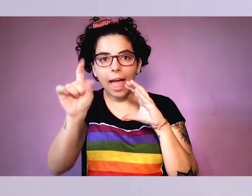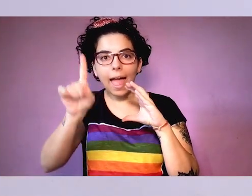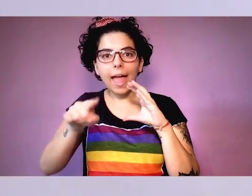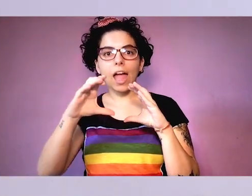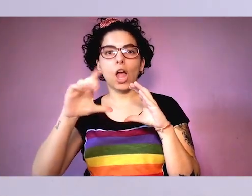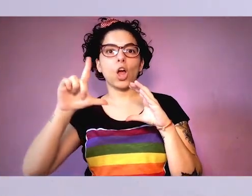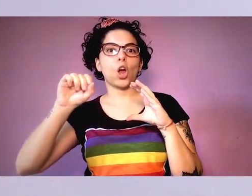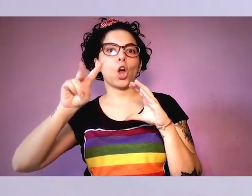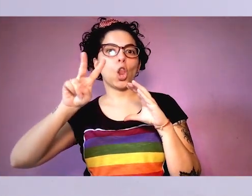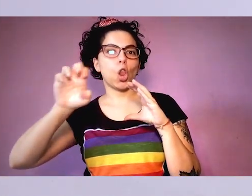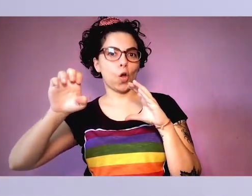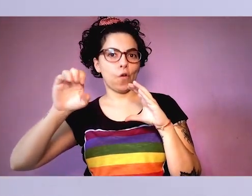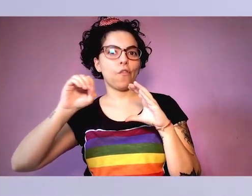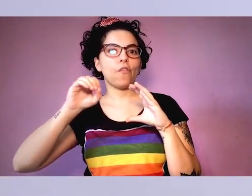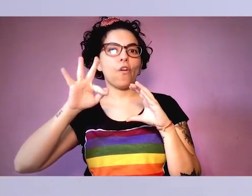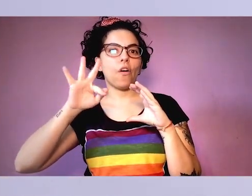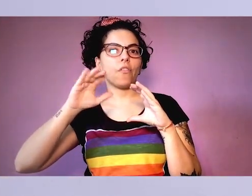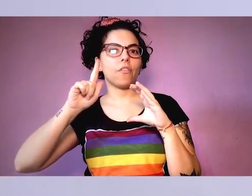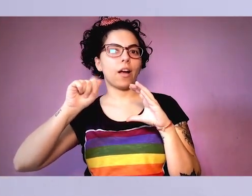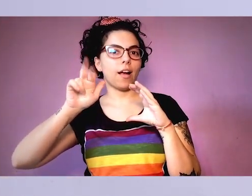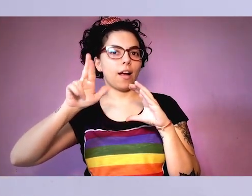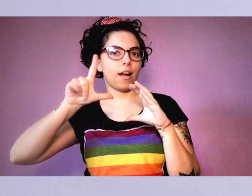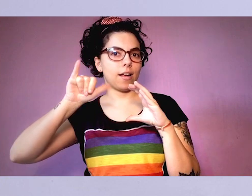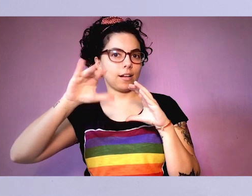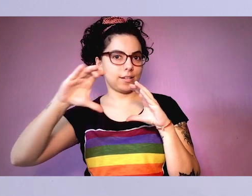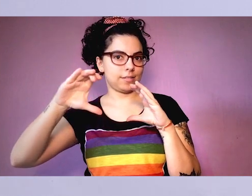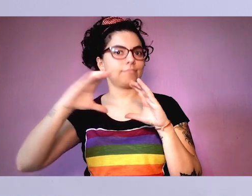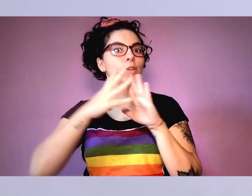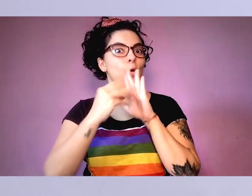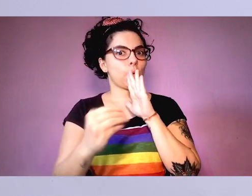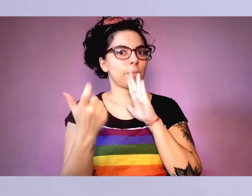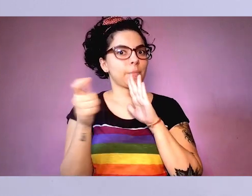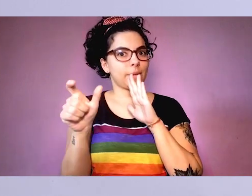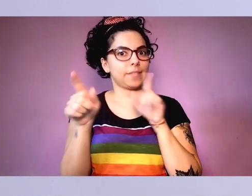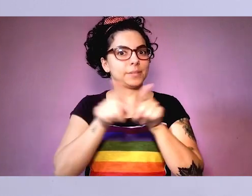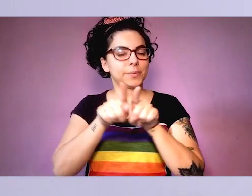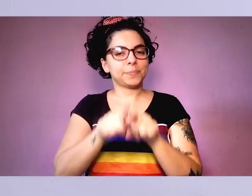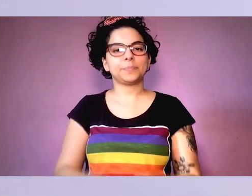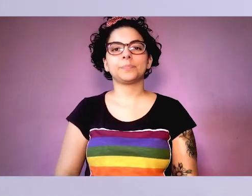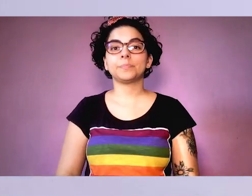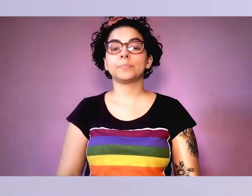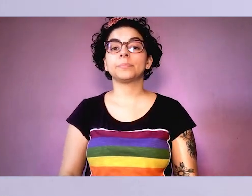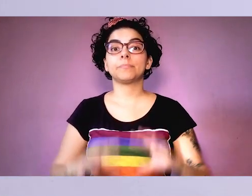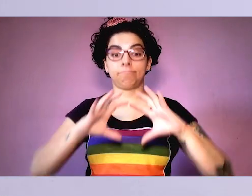This is a clove of garlic. Repeat. Clove of garlic.